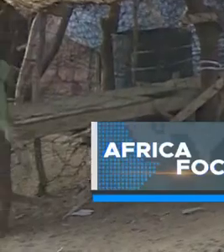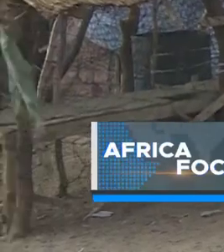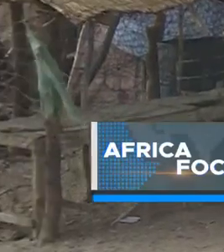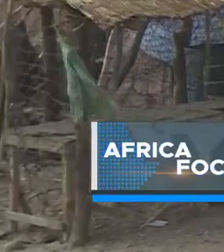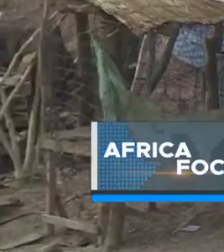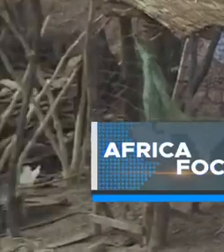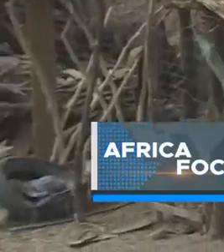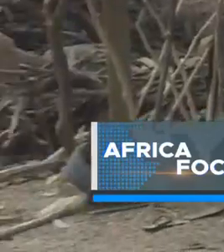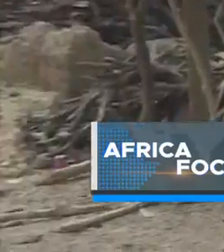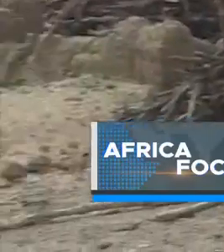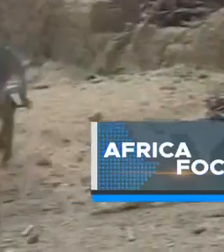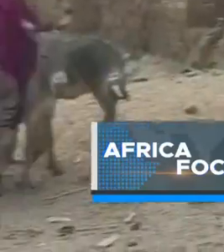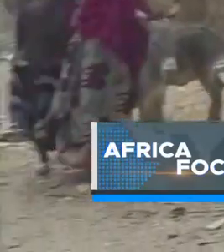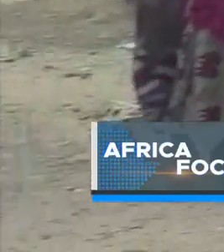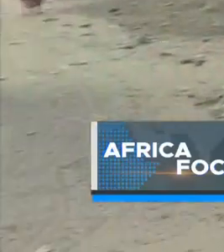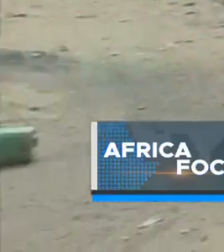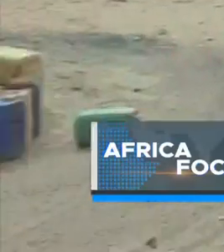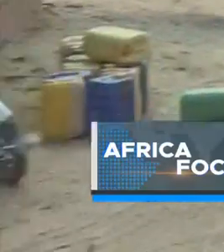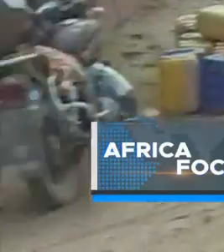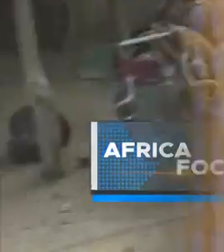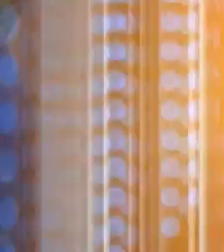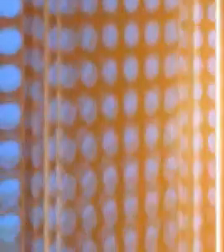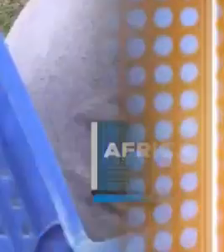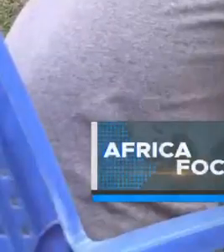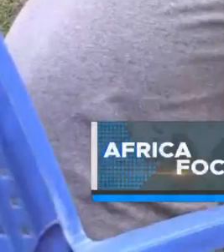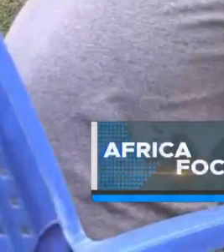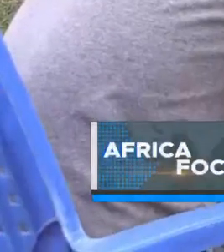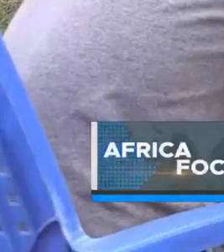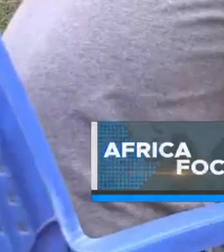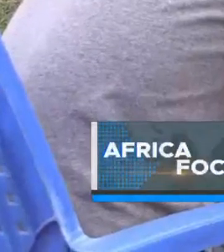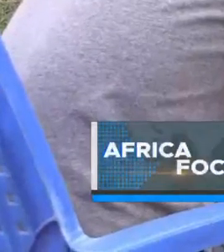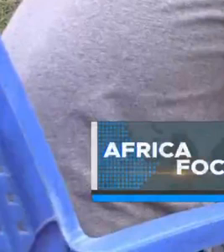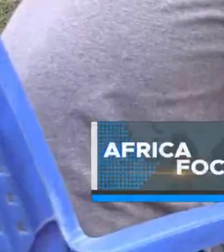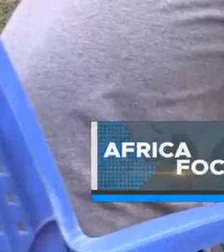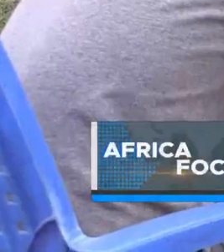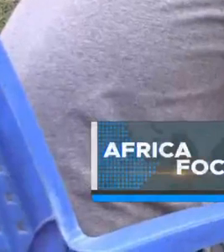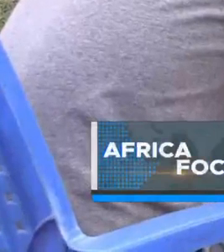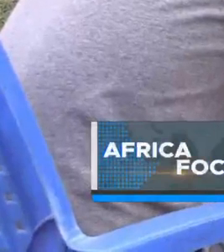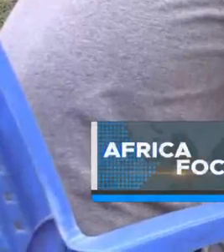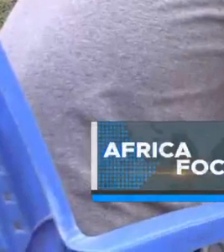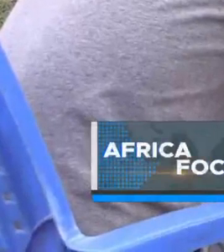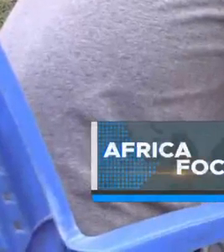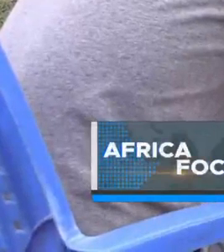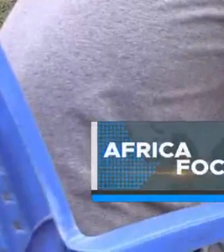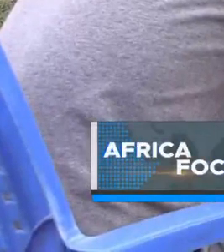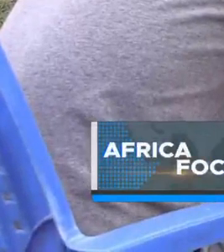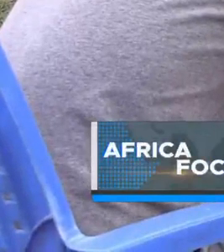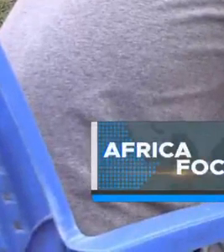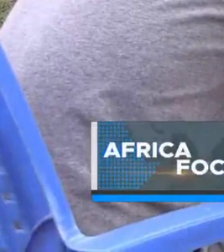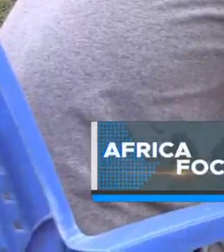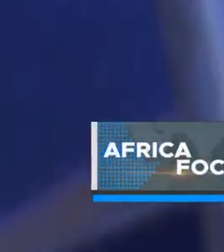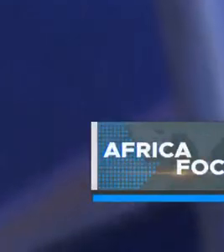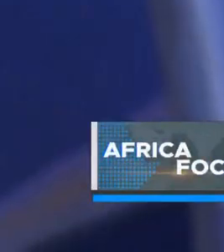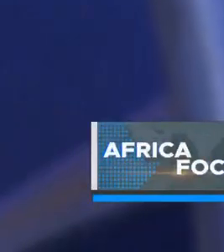Operation Barkhane, thwarting terrorists in the Sahel desert. Rwanda 25 years on. Rwandan born during